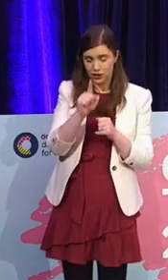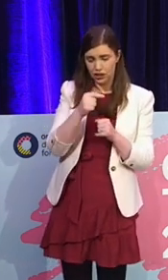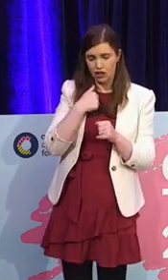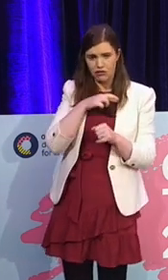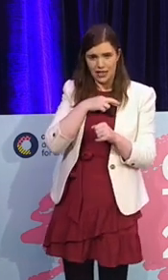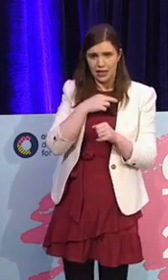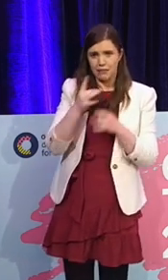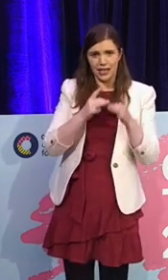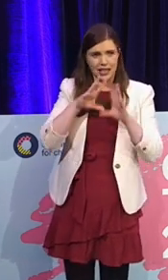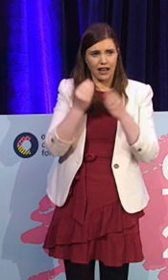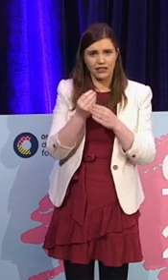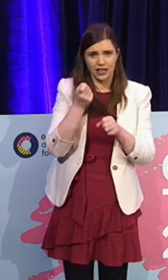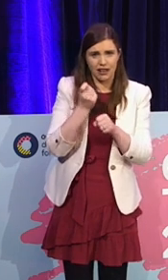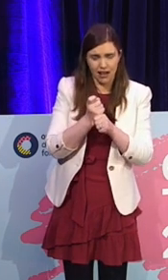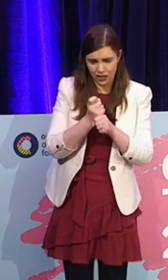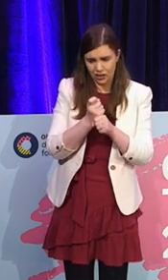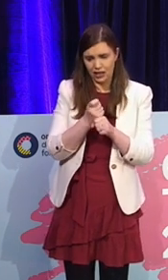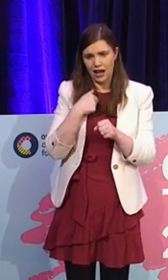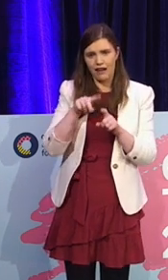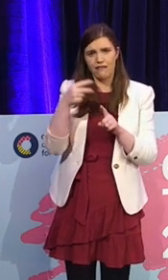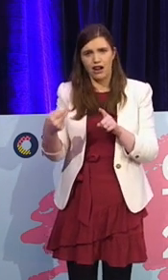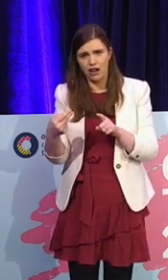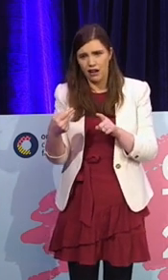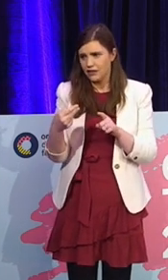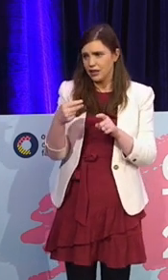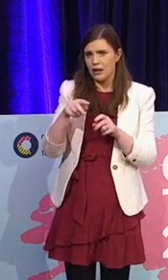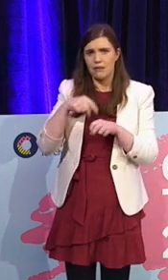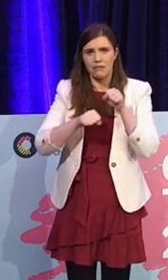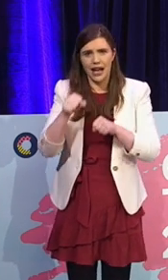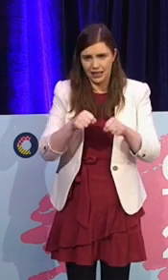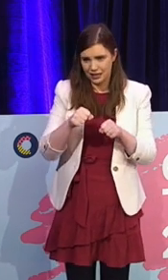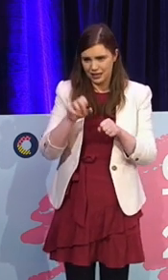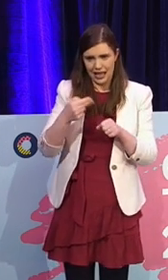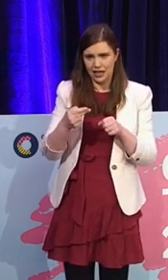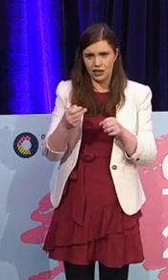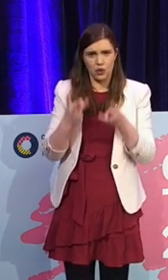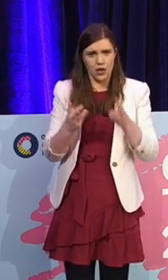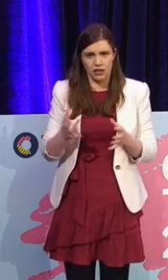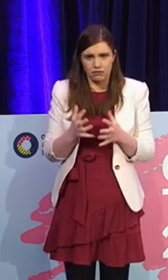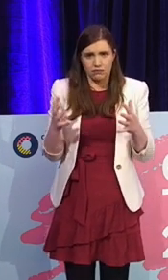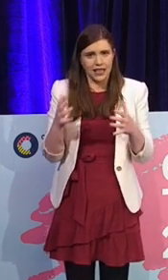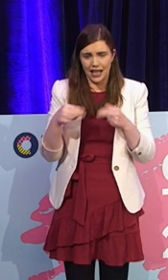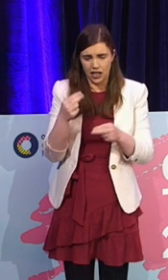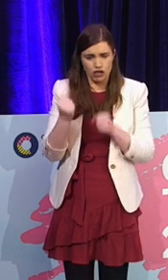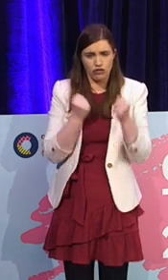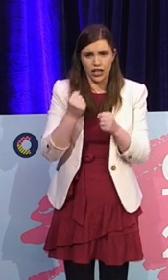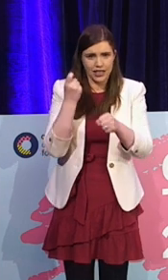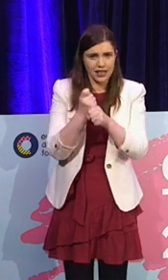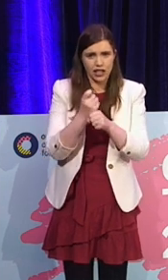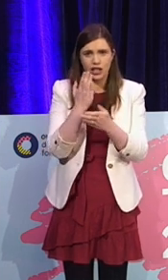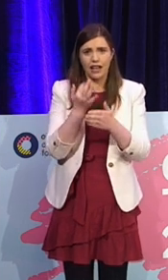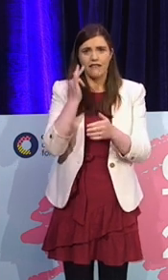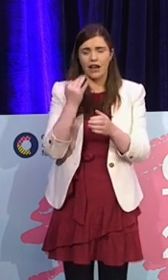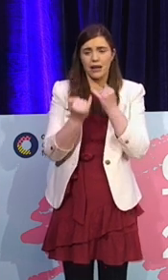eating harder. I felt full after 2 bites, my stomach was squashed, and I couldn't gain weight. It makes running harder. I used to feel breathless